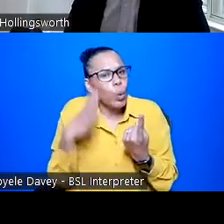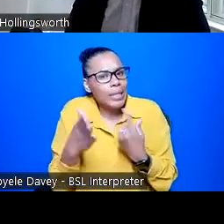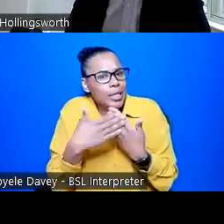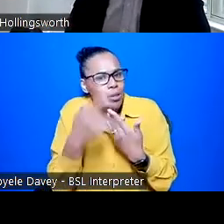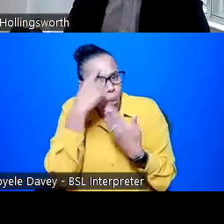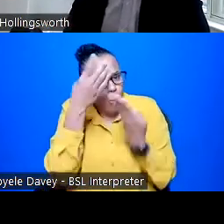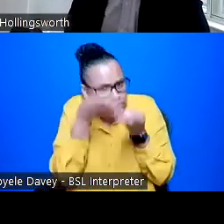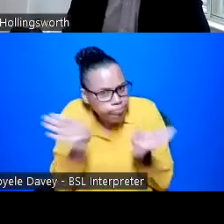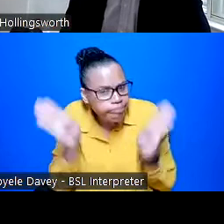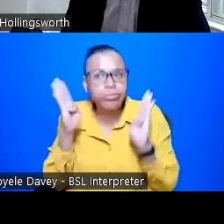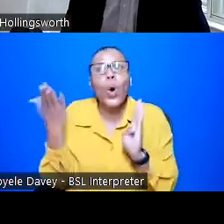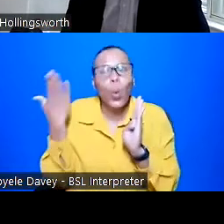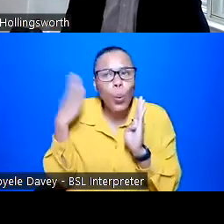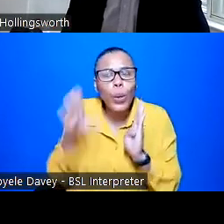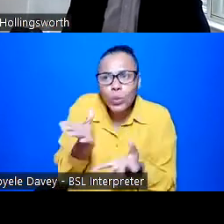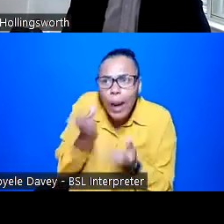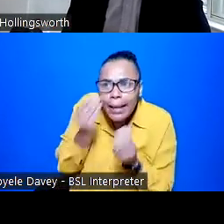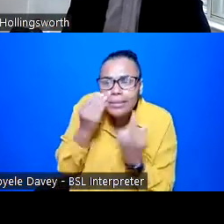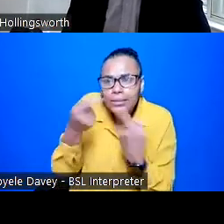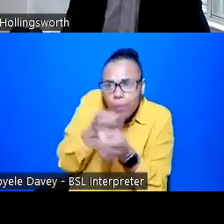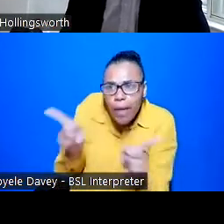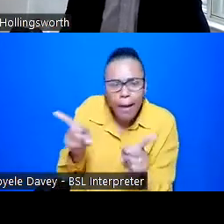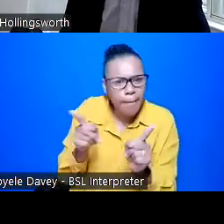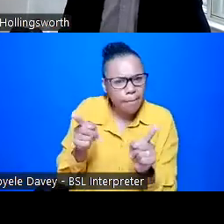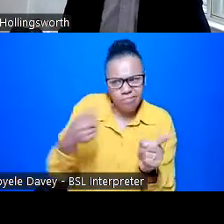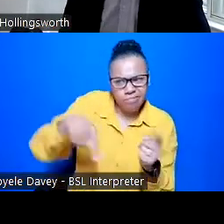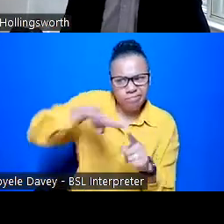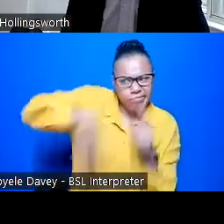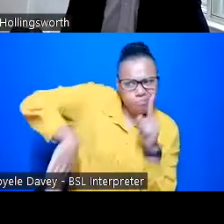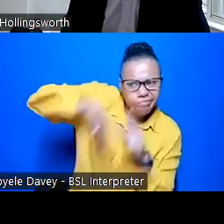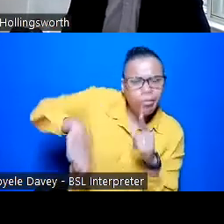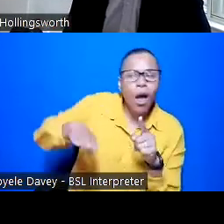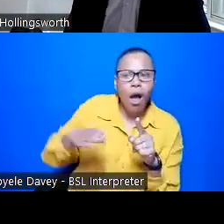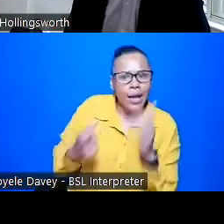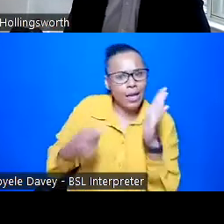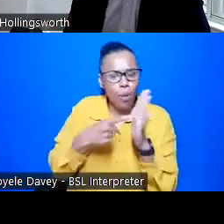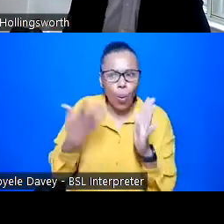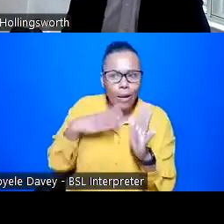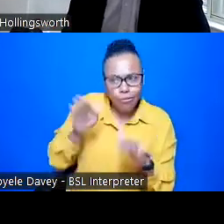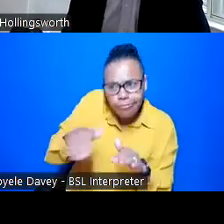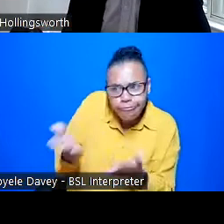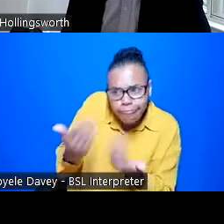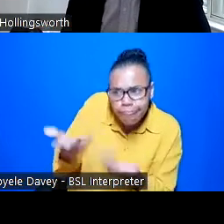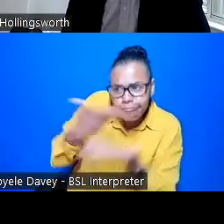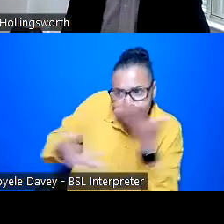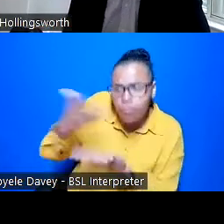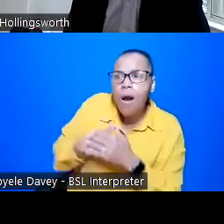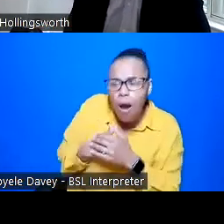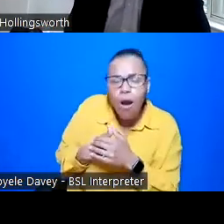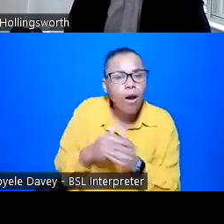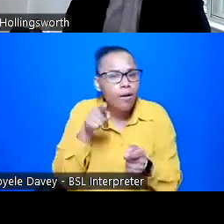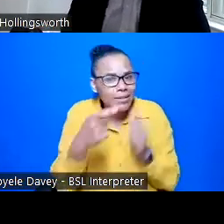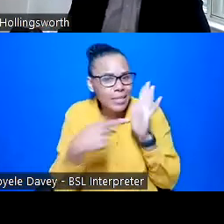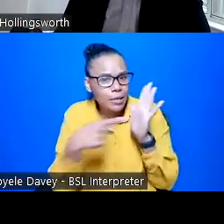well served by the sport and physical activity sector, and absolutely to understand that is the depth of understanding